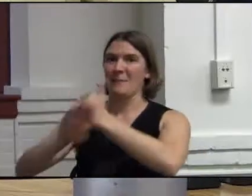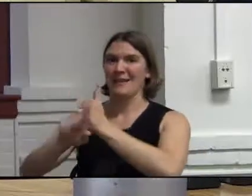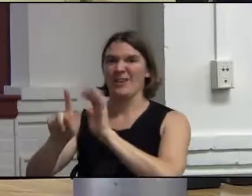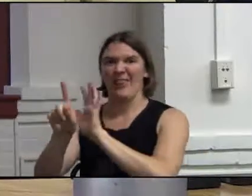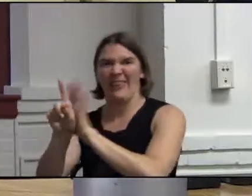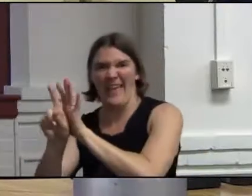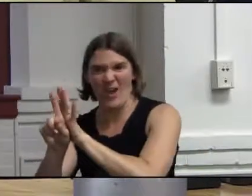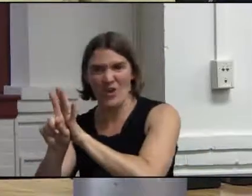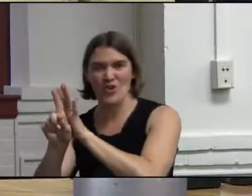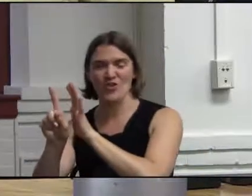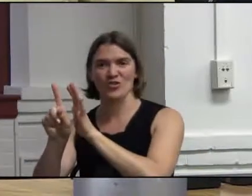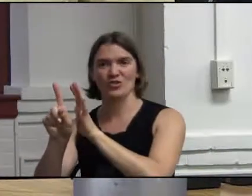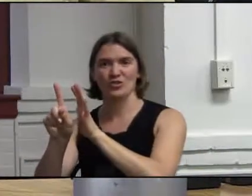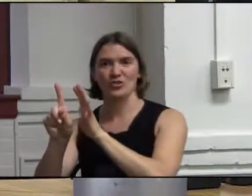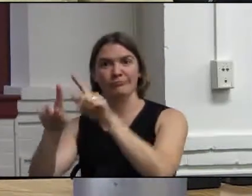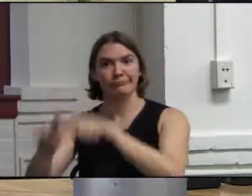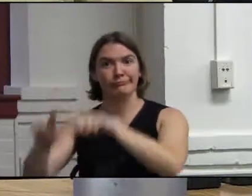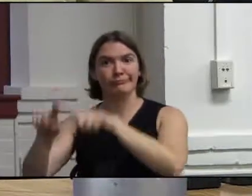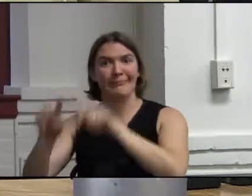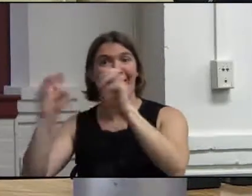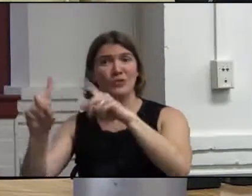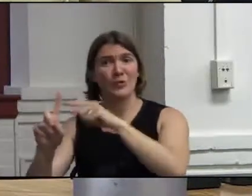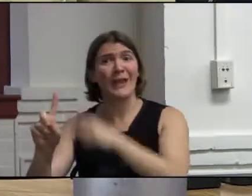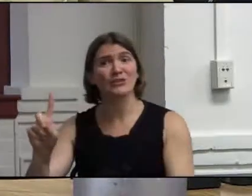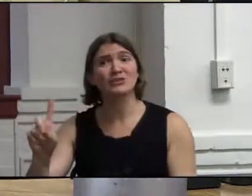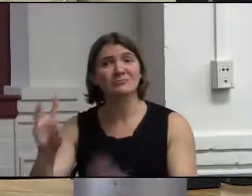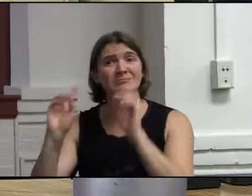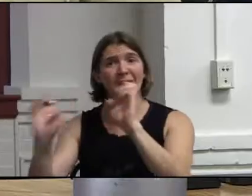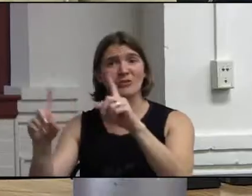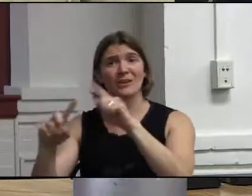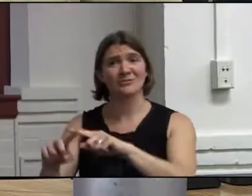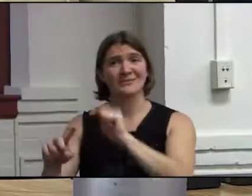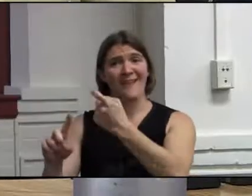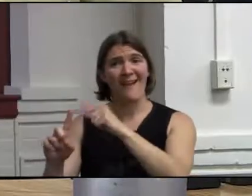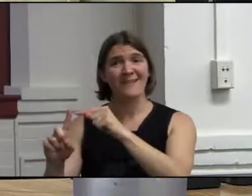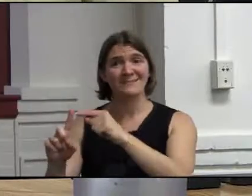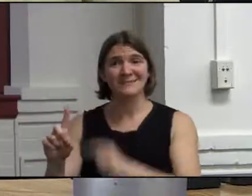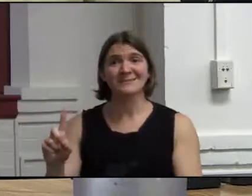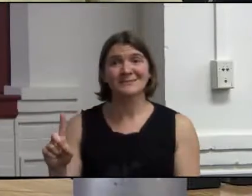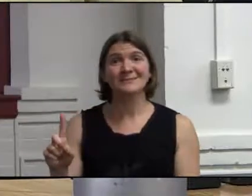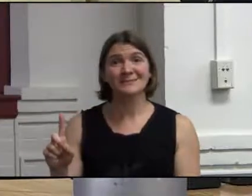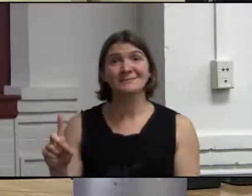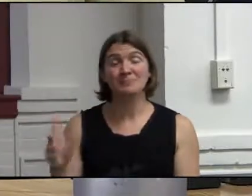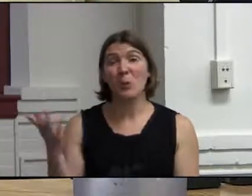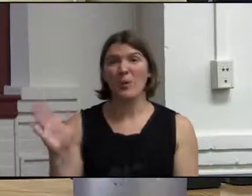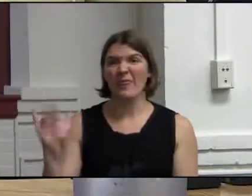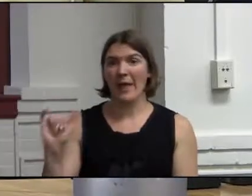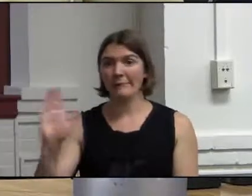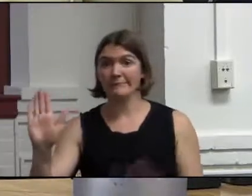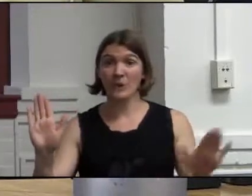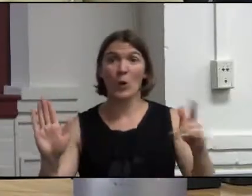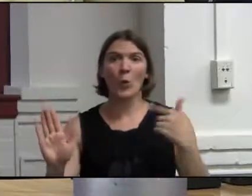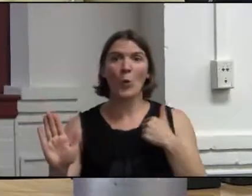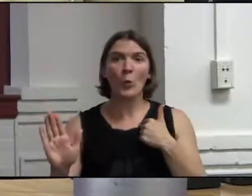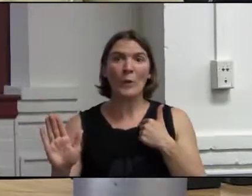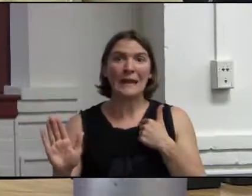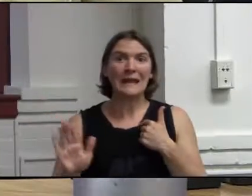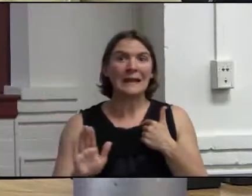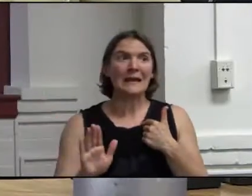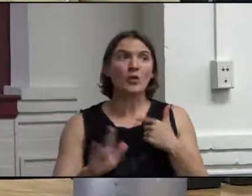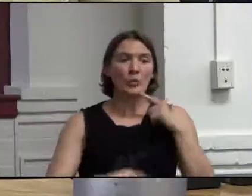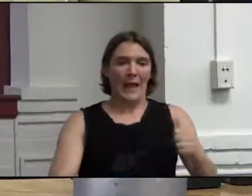it's the municipal. A lot of it's the education tax. Exactly. And that sort of is. So we're only responsible